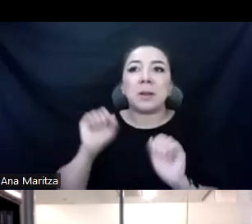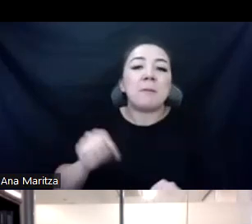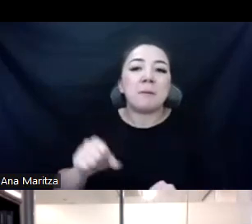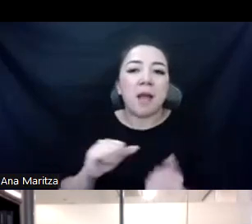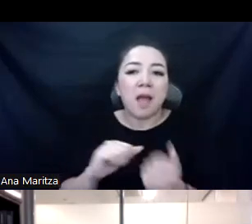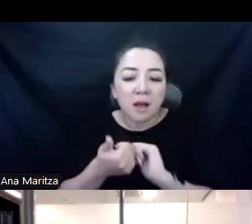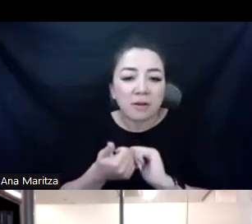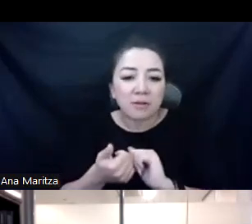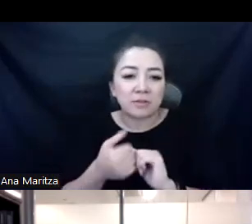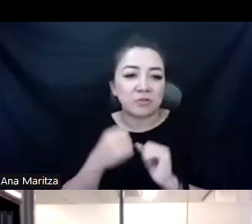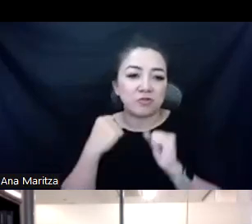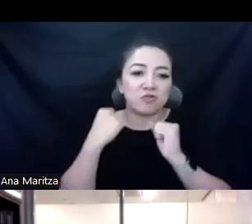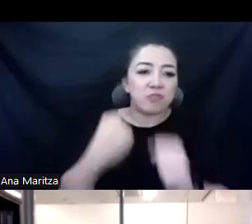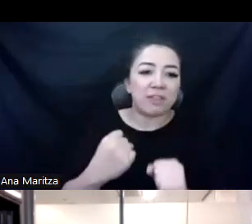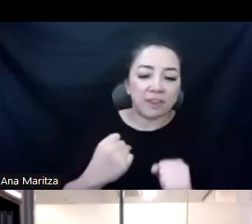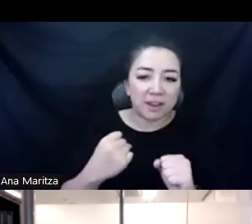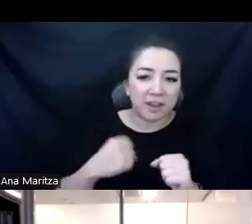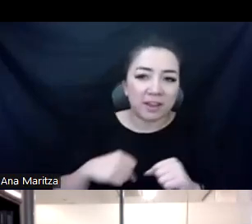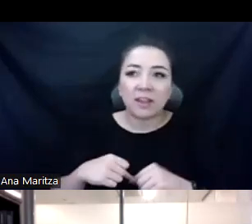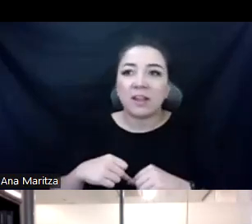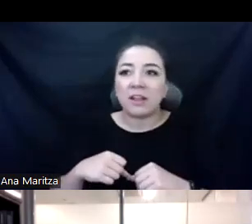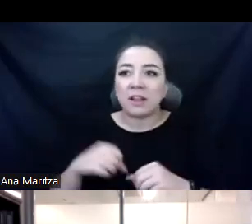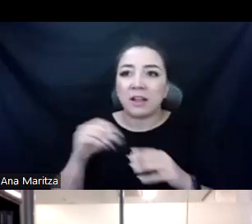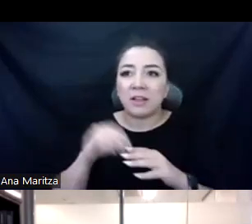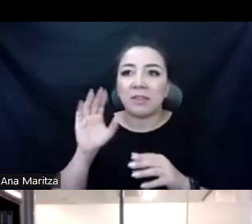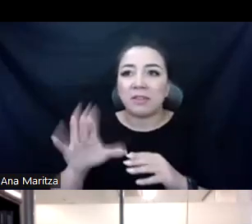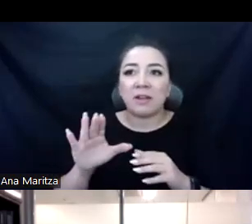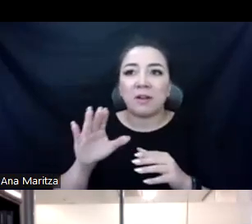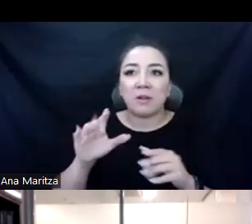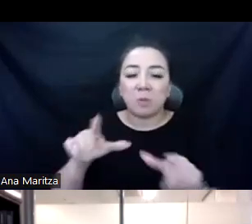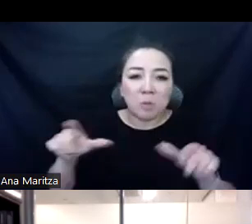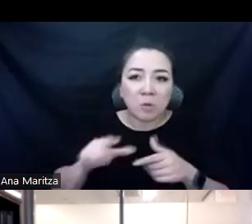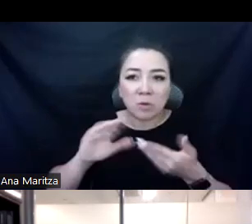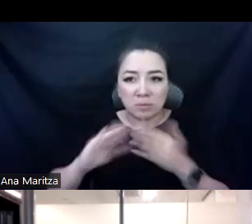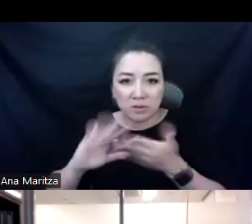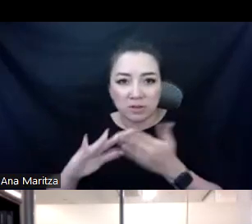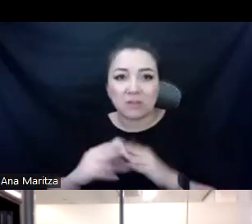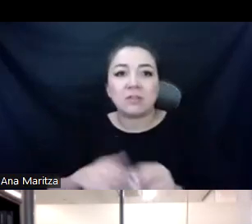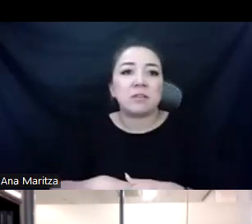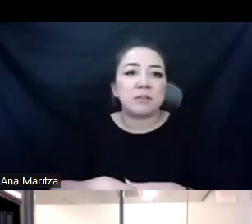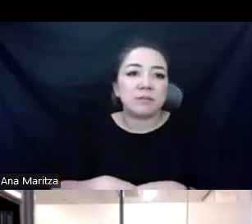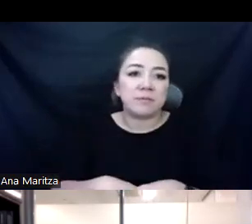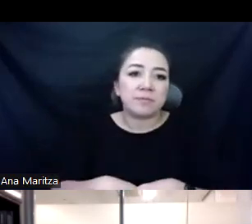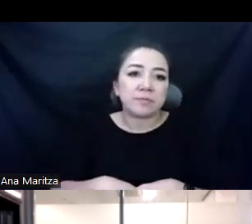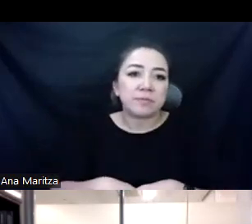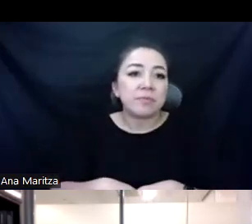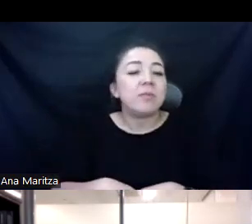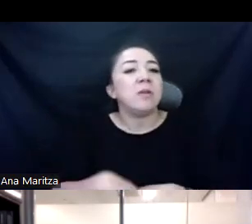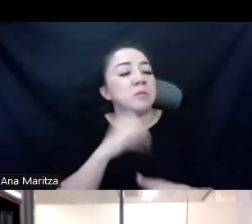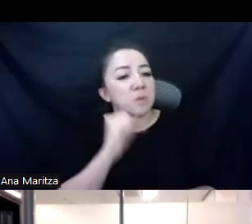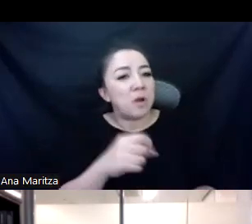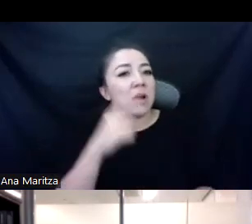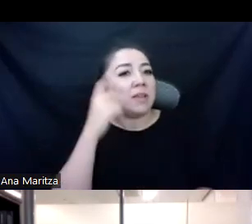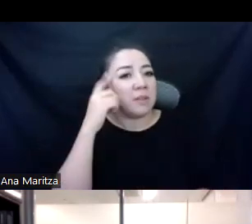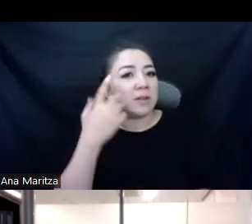to strengthen it in their local communities. Okay, so I actually think we're